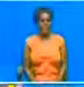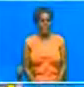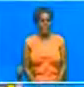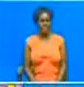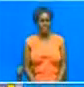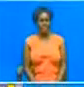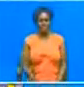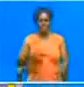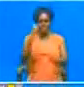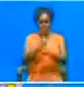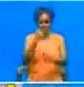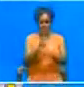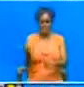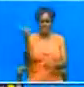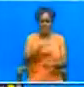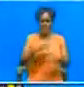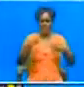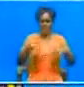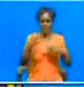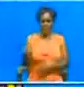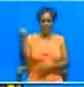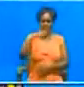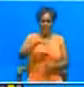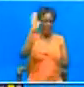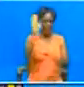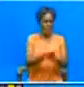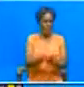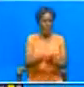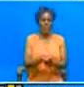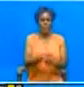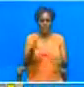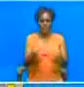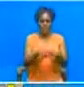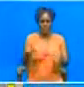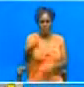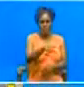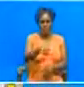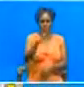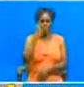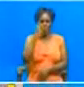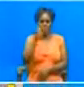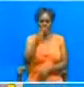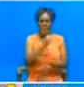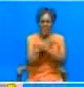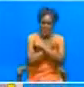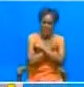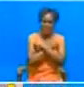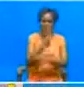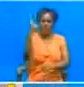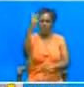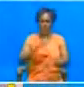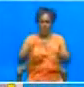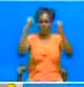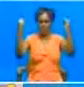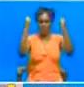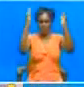Despite being a working day, spectators came in large numbers, underlining the value locals here have for athletics. Two-time world